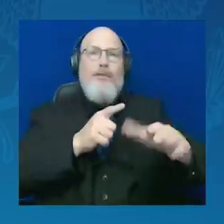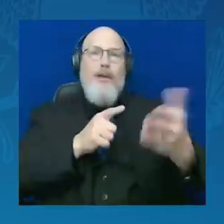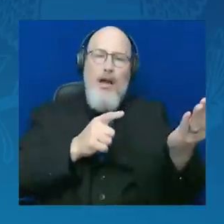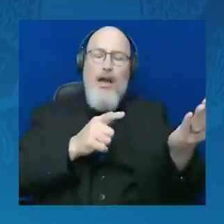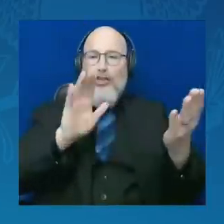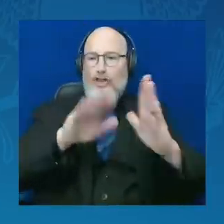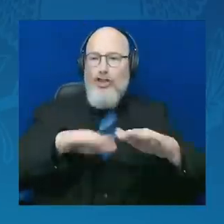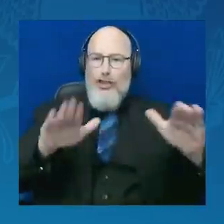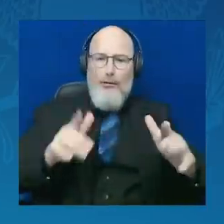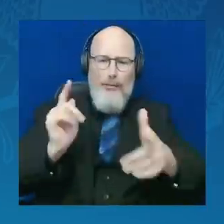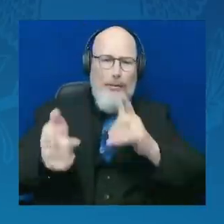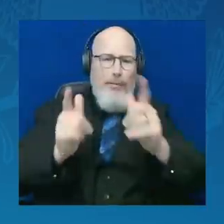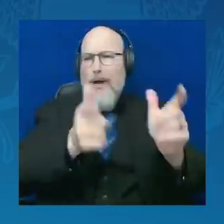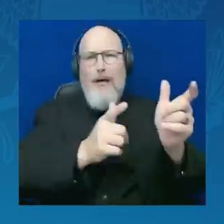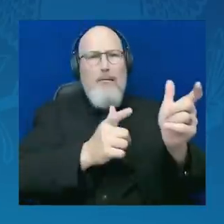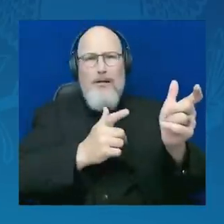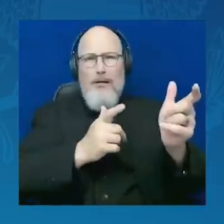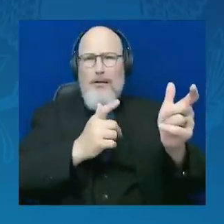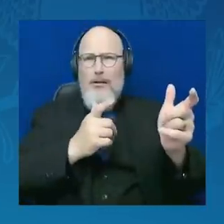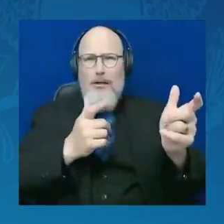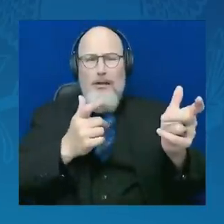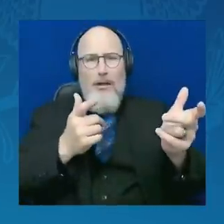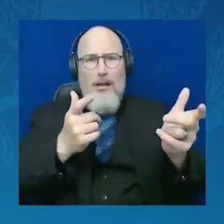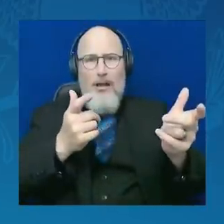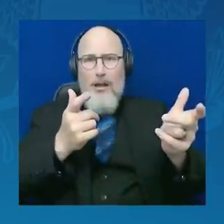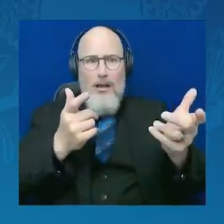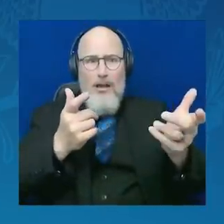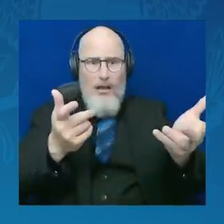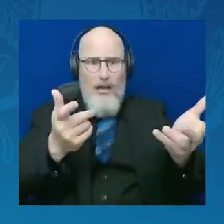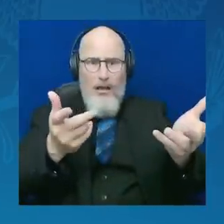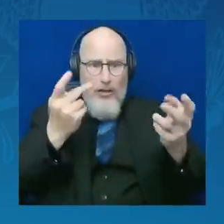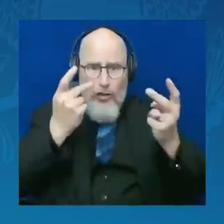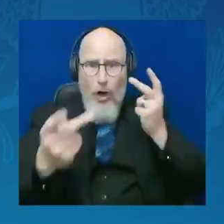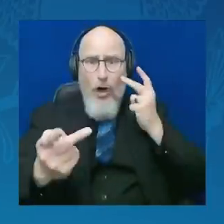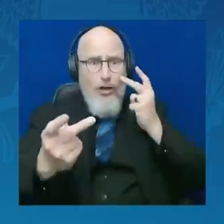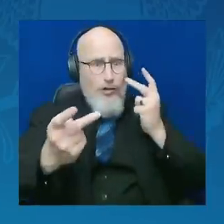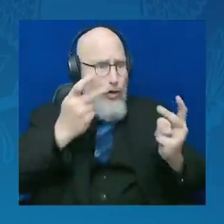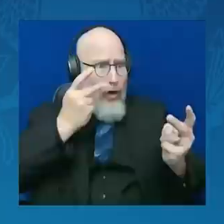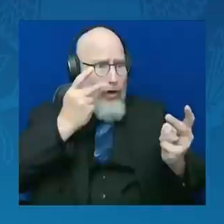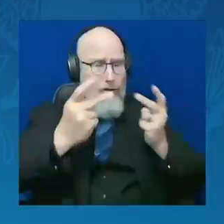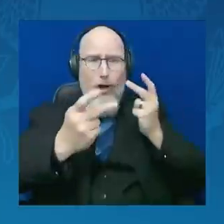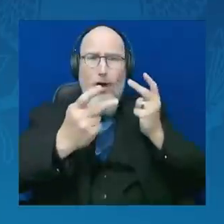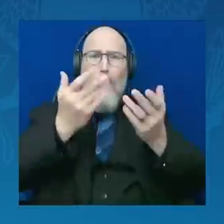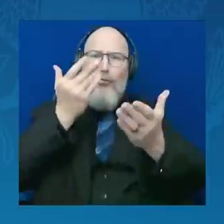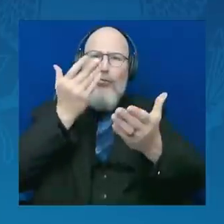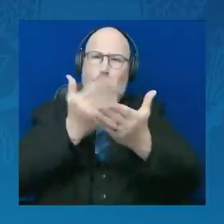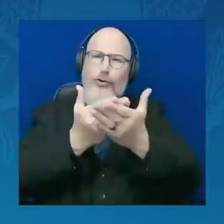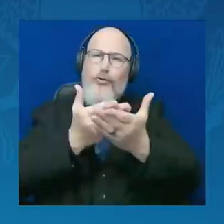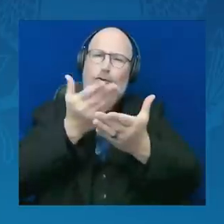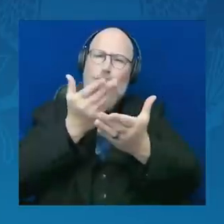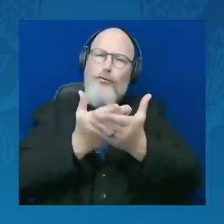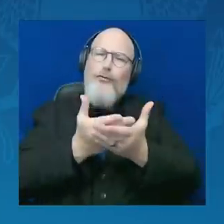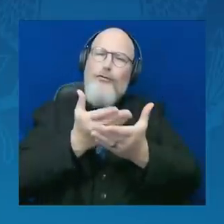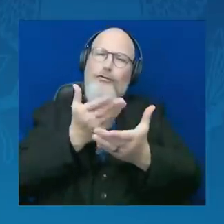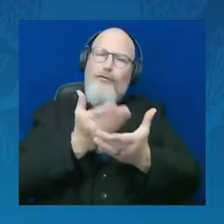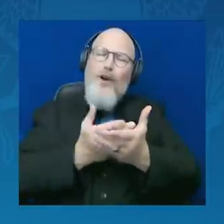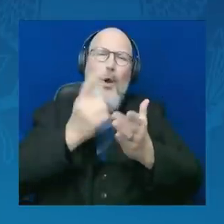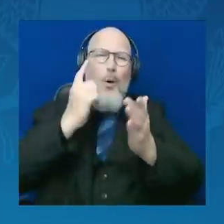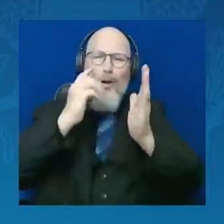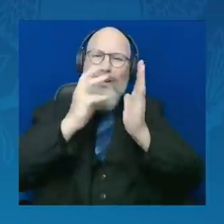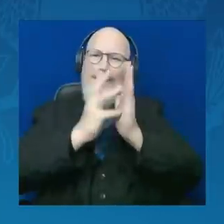These are proofs. These are the reports of witnesses. And they also have those proofs on